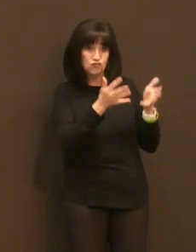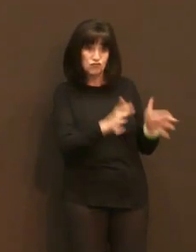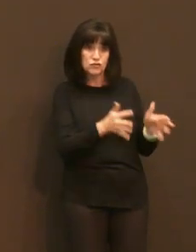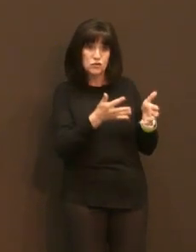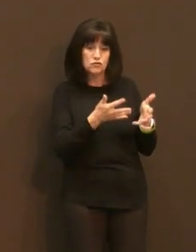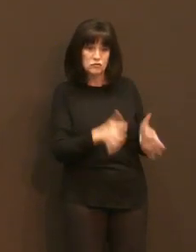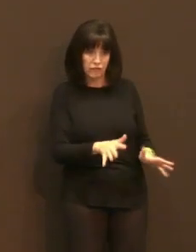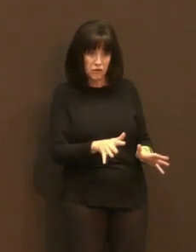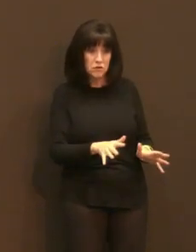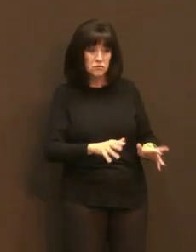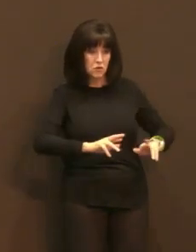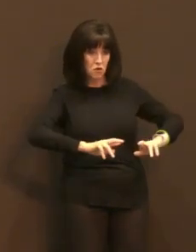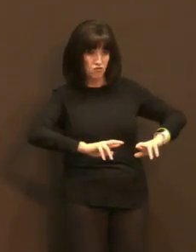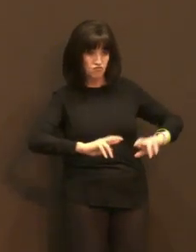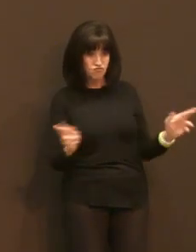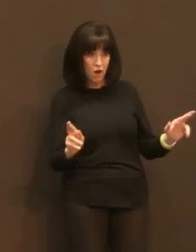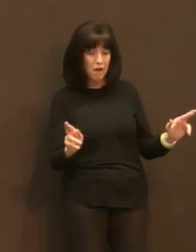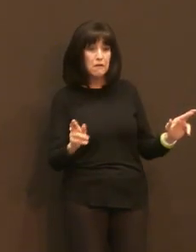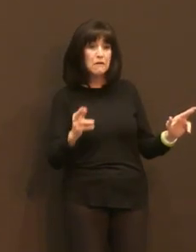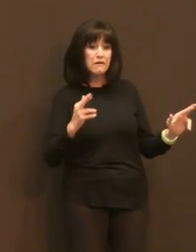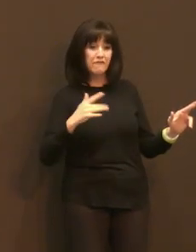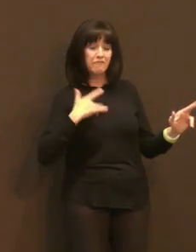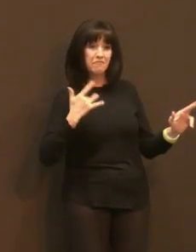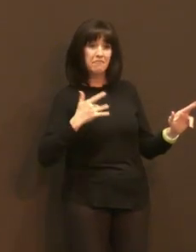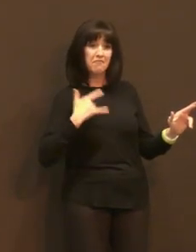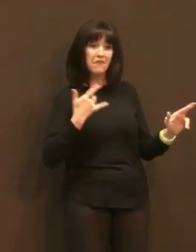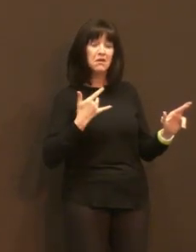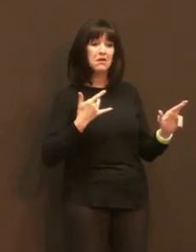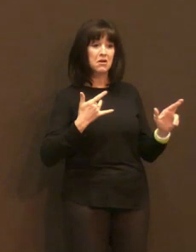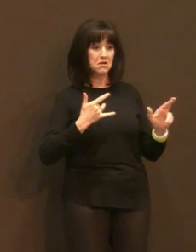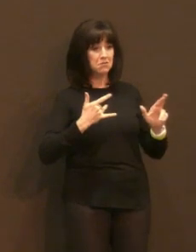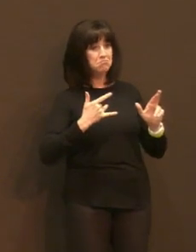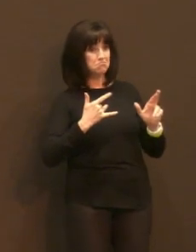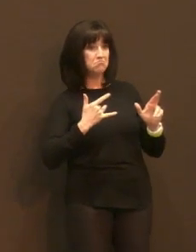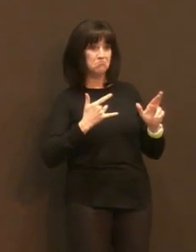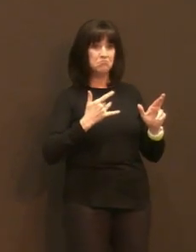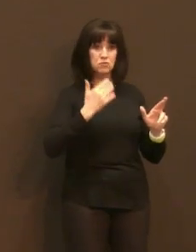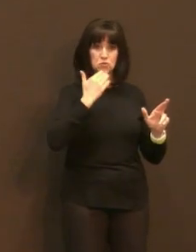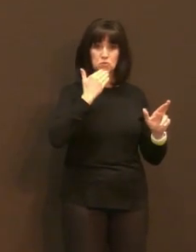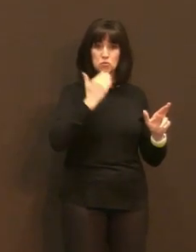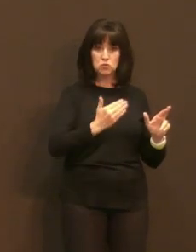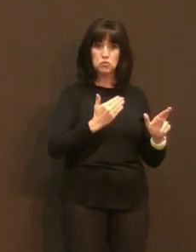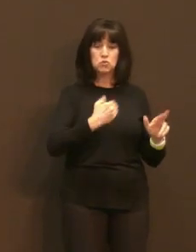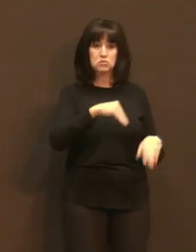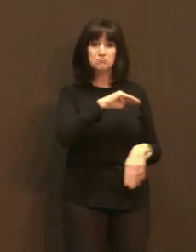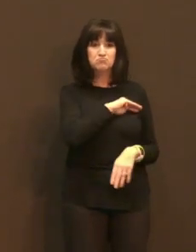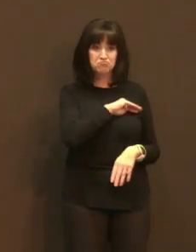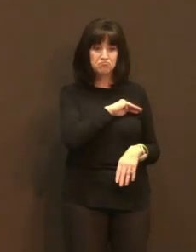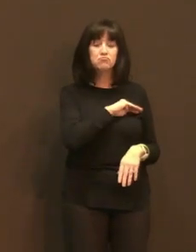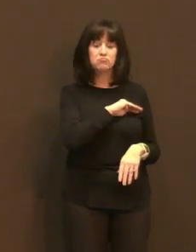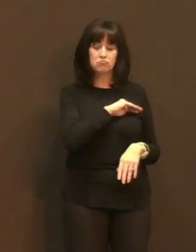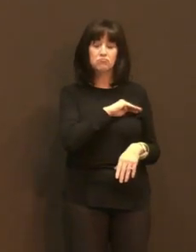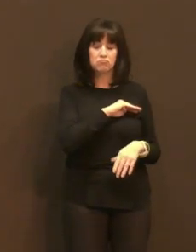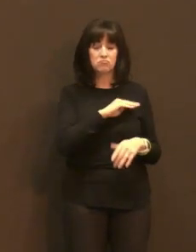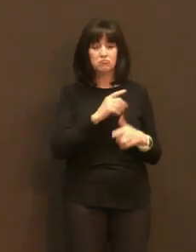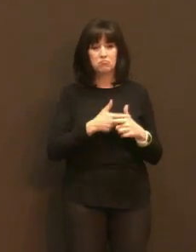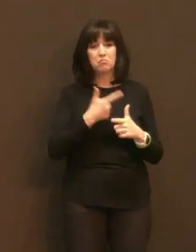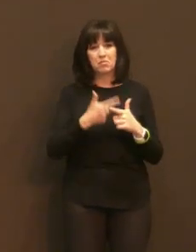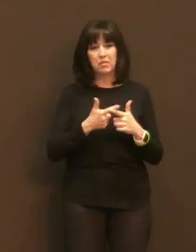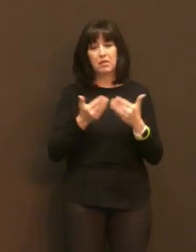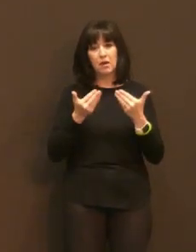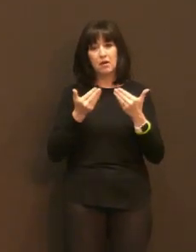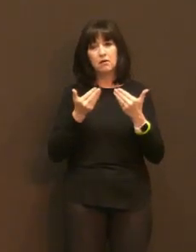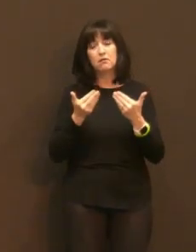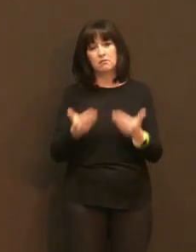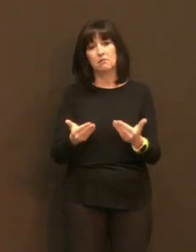the three-step phases of reentry, which the White House Task Force recommends. And